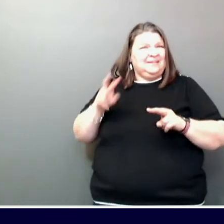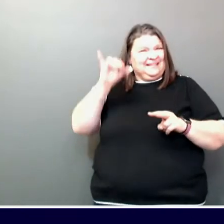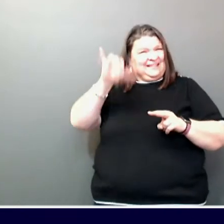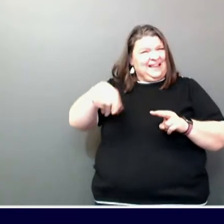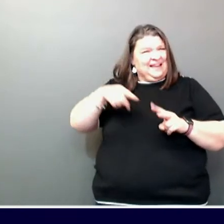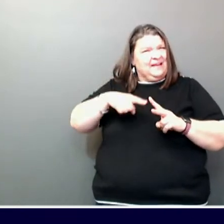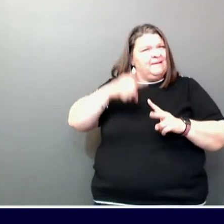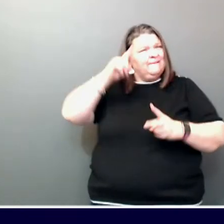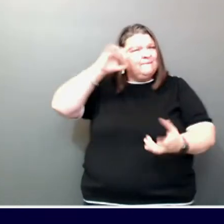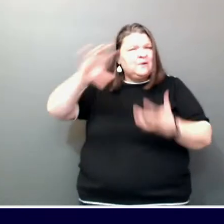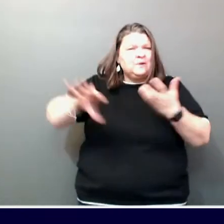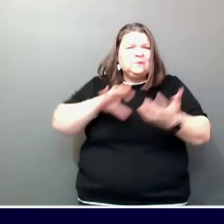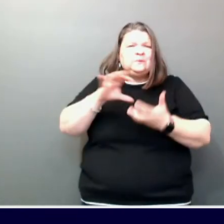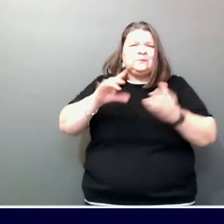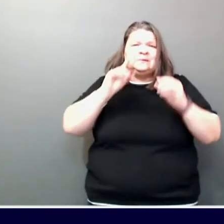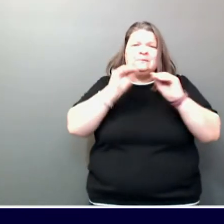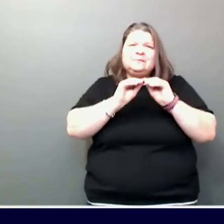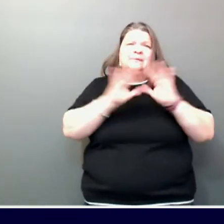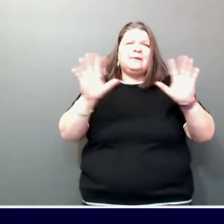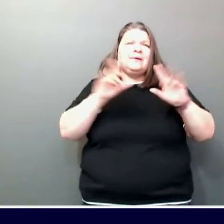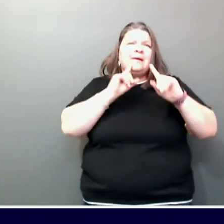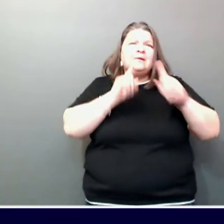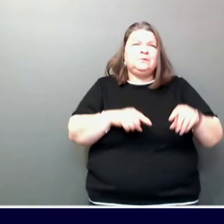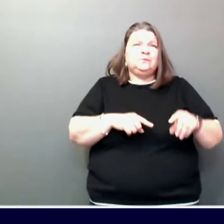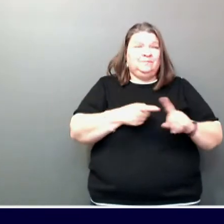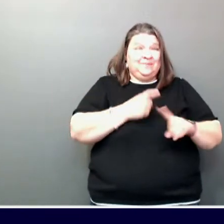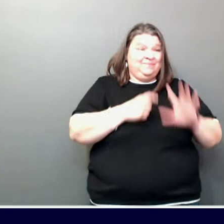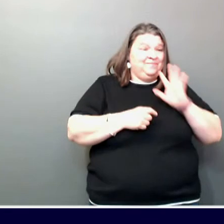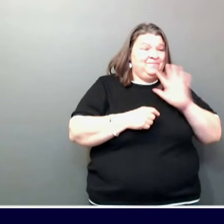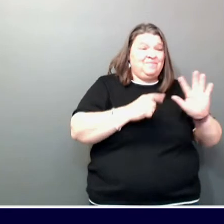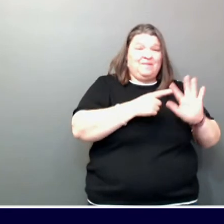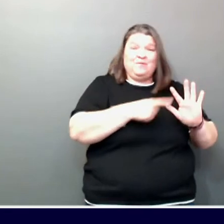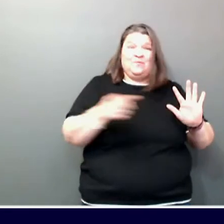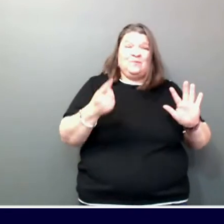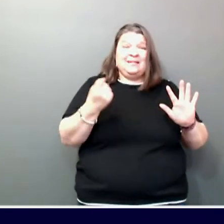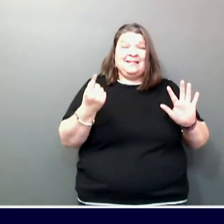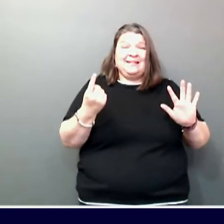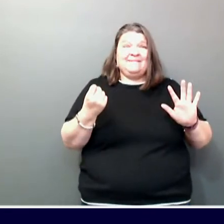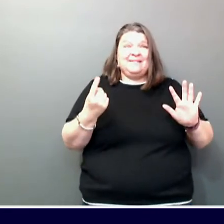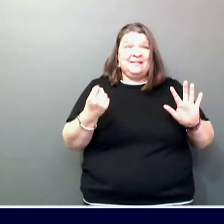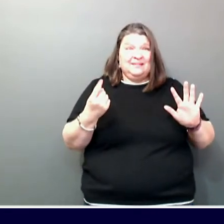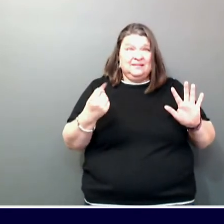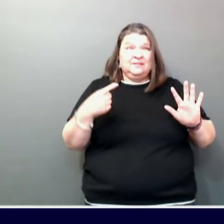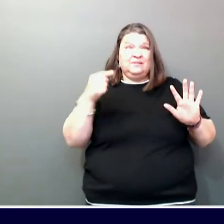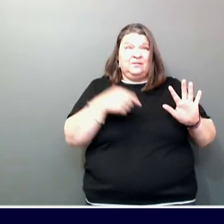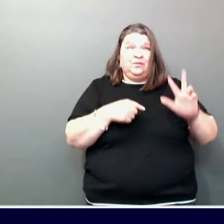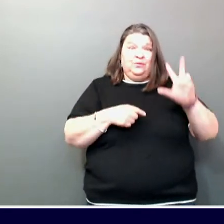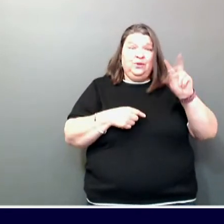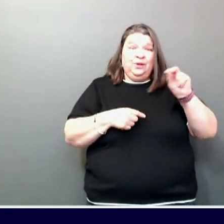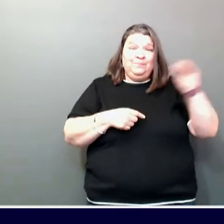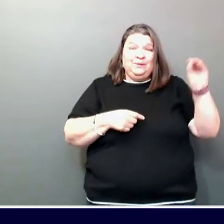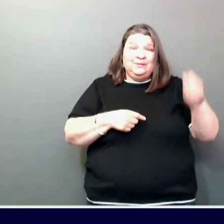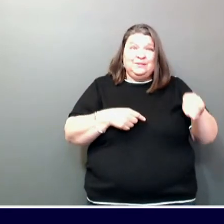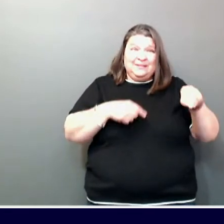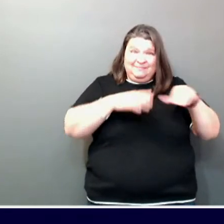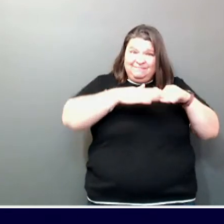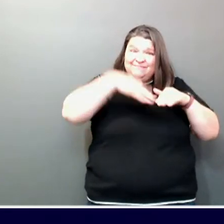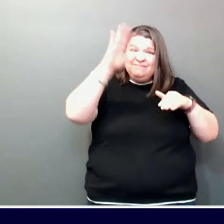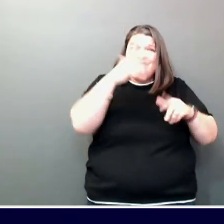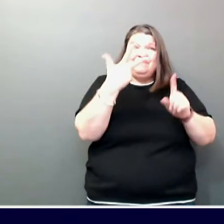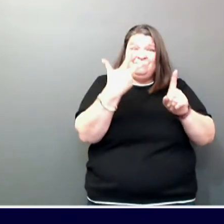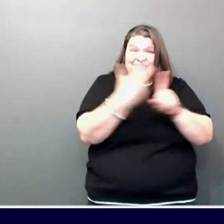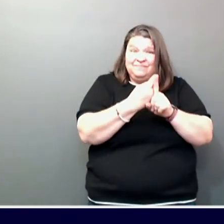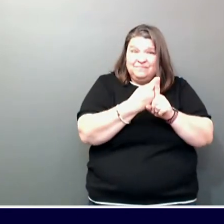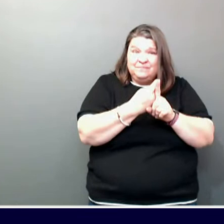to 11, I think we're in like a upper 30% vaccination rate there, if I'm not mistaken.